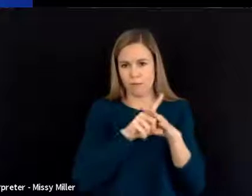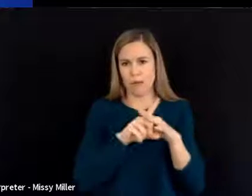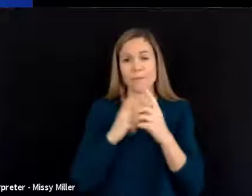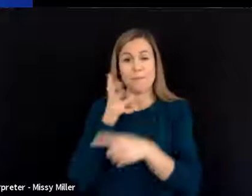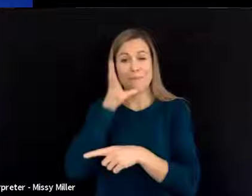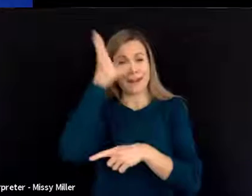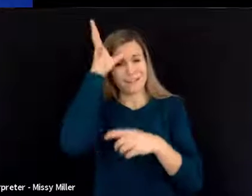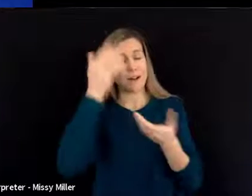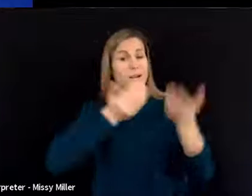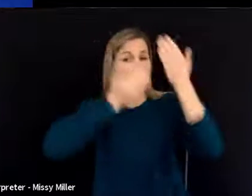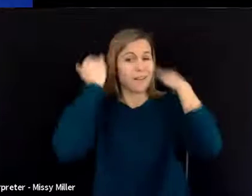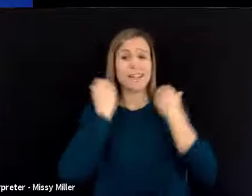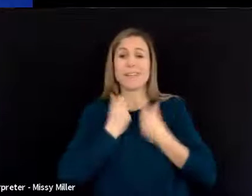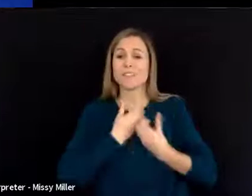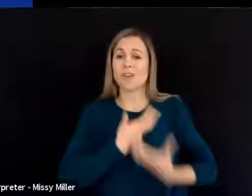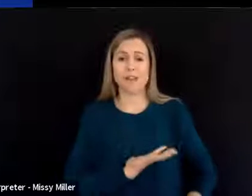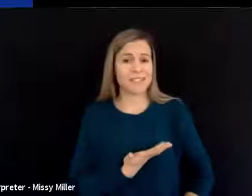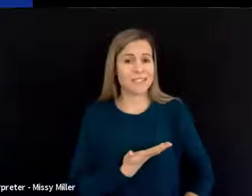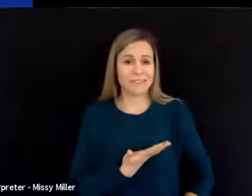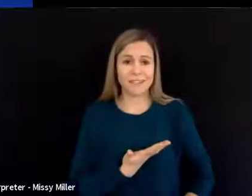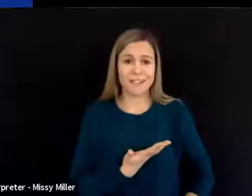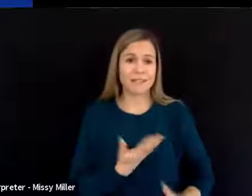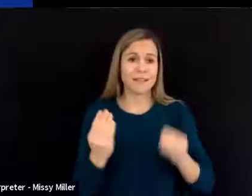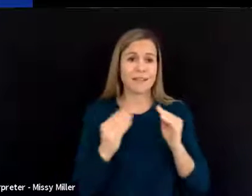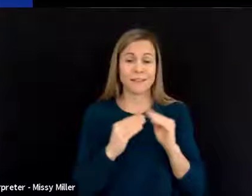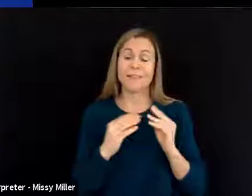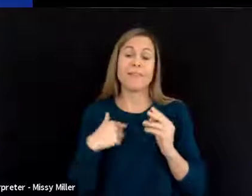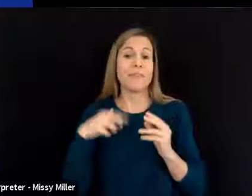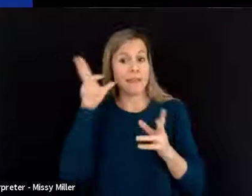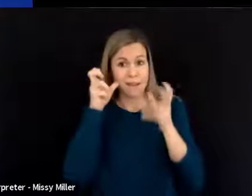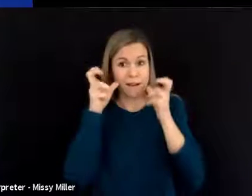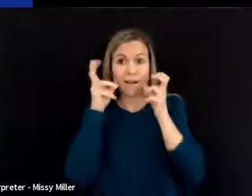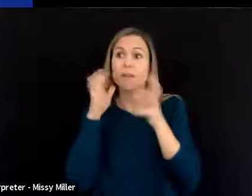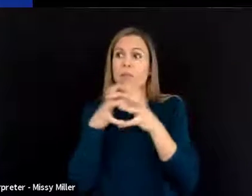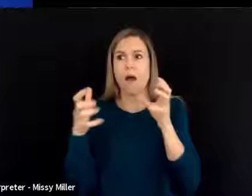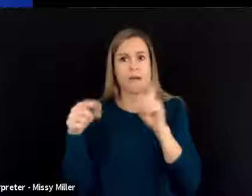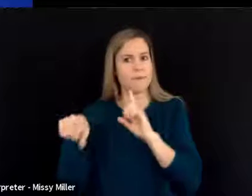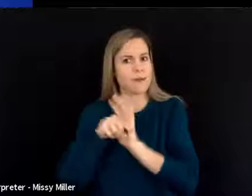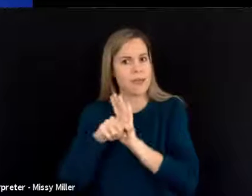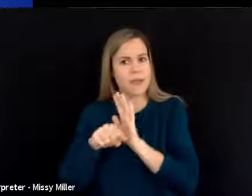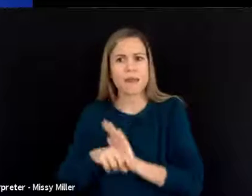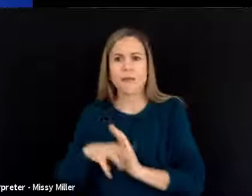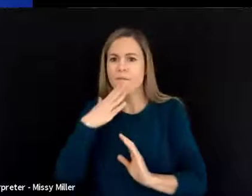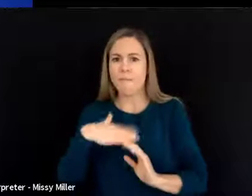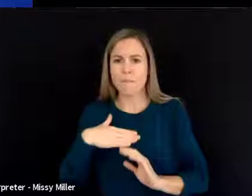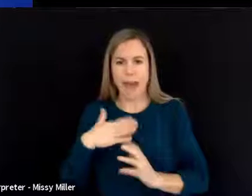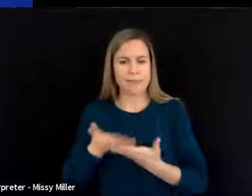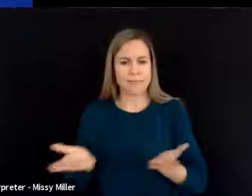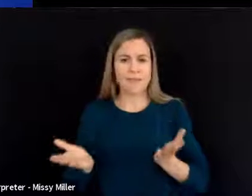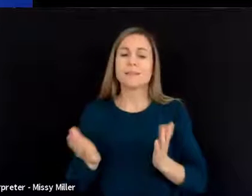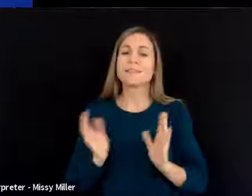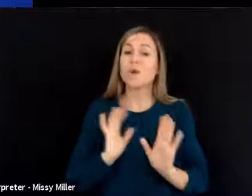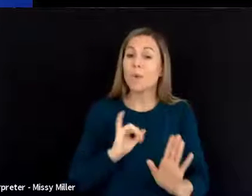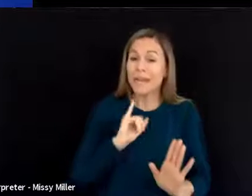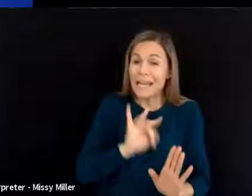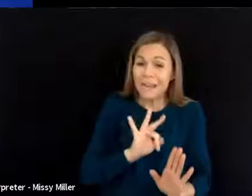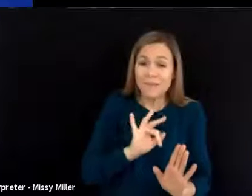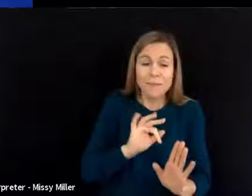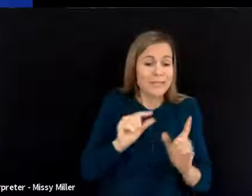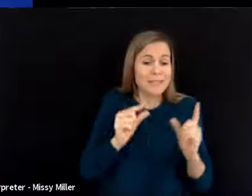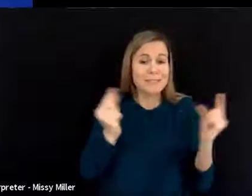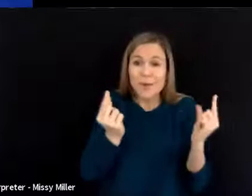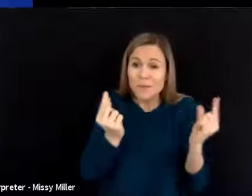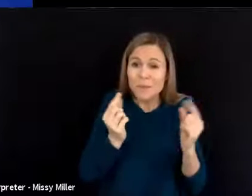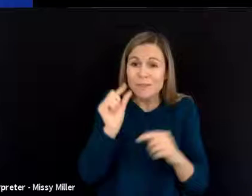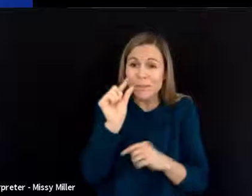they get more bad news than they do good news. So the smallest and slightest of successes, always